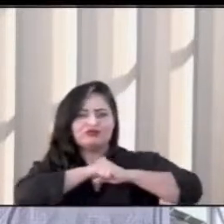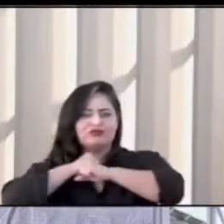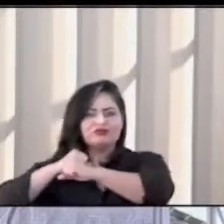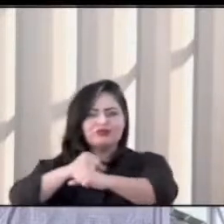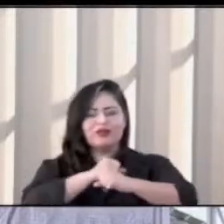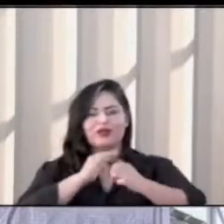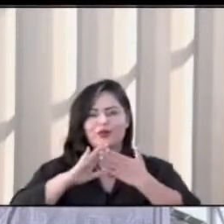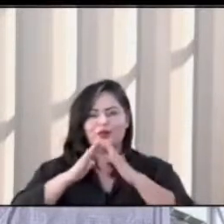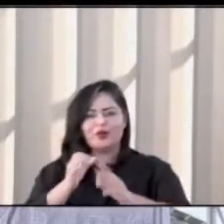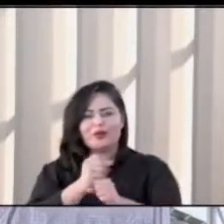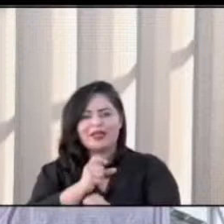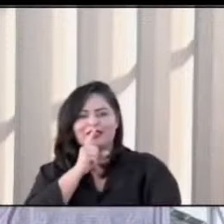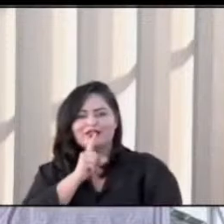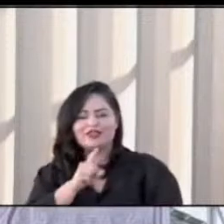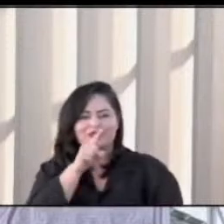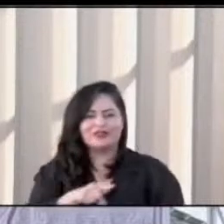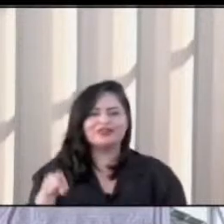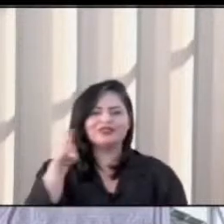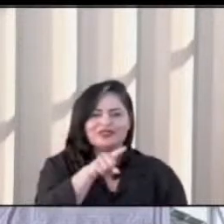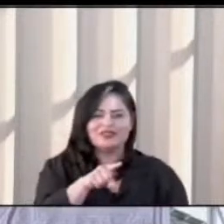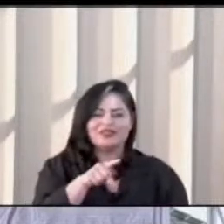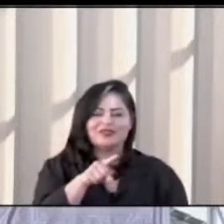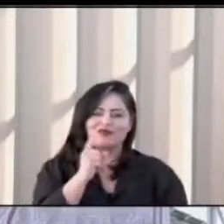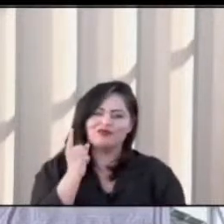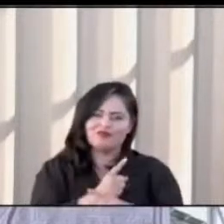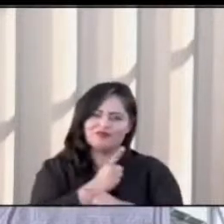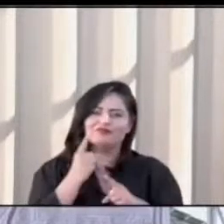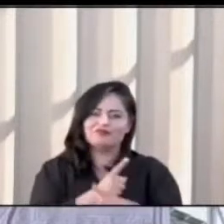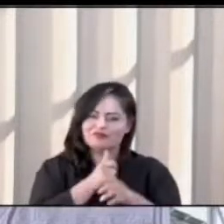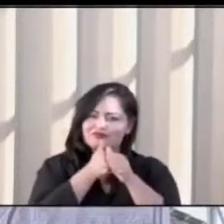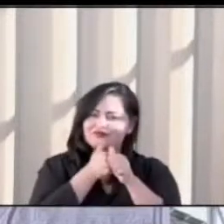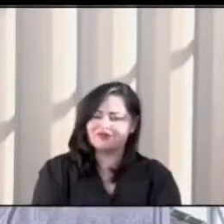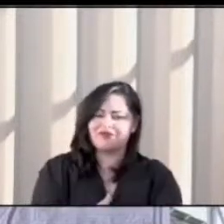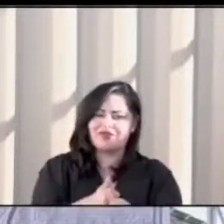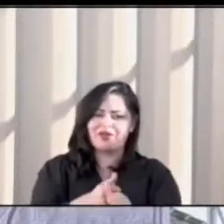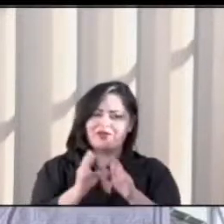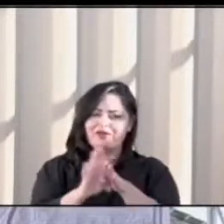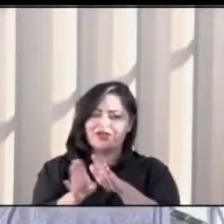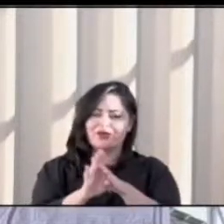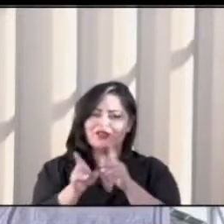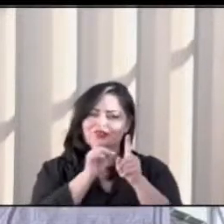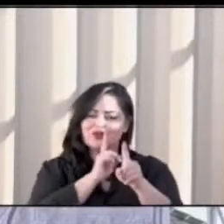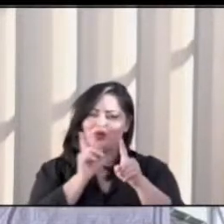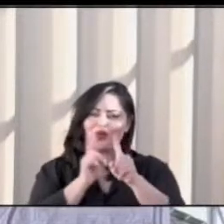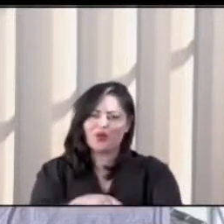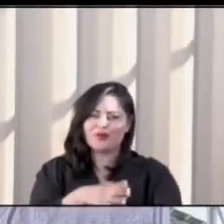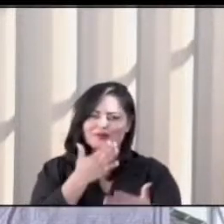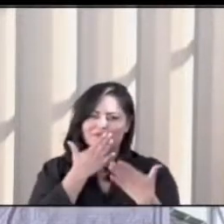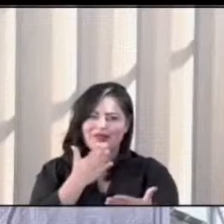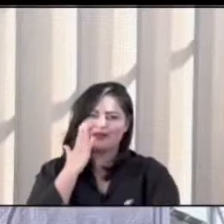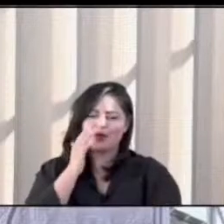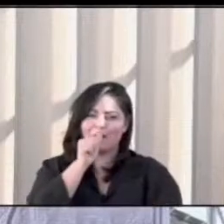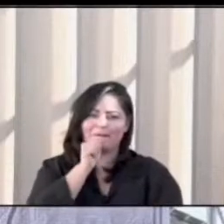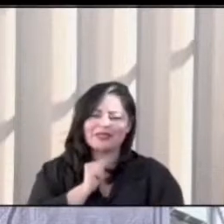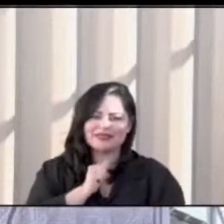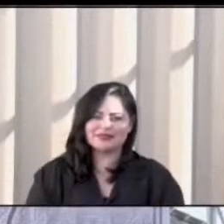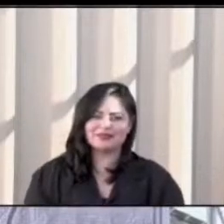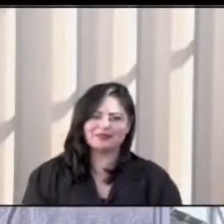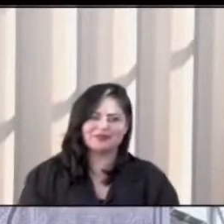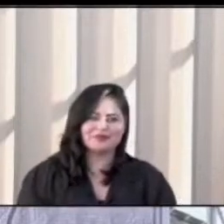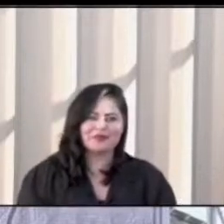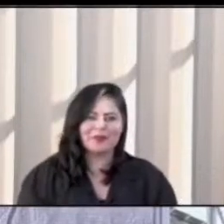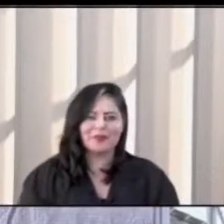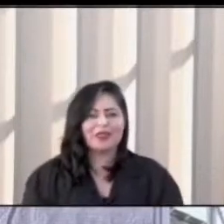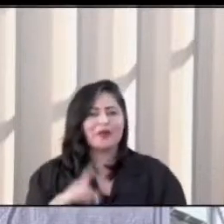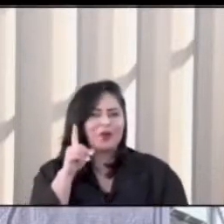and reassure everybody that it is the right thing to do to have followed those evacuation orders, and to thank them for their patience.